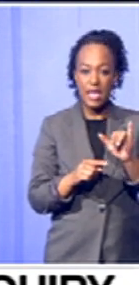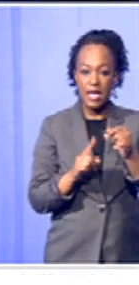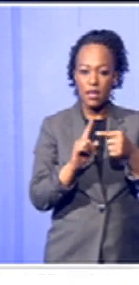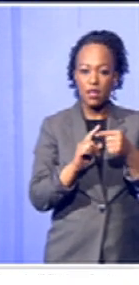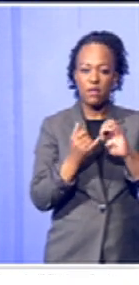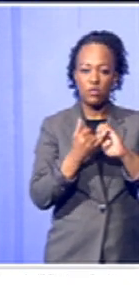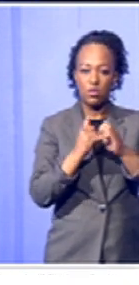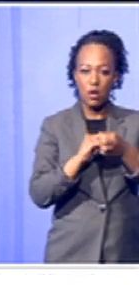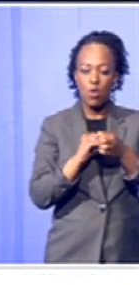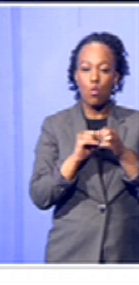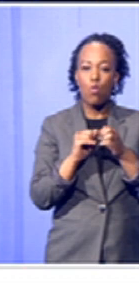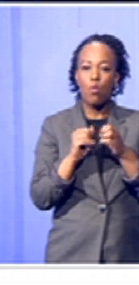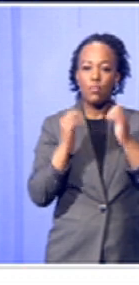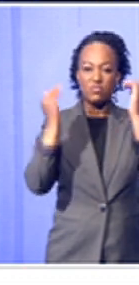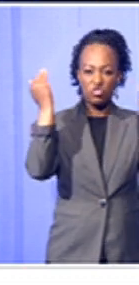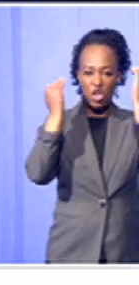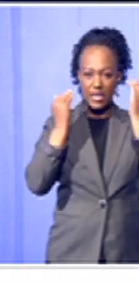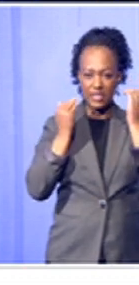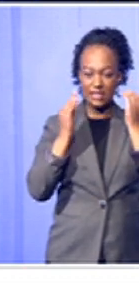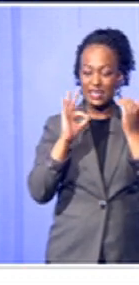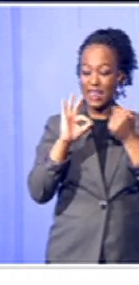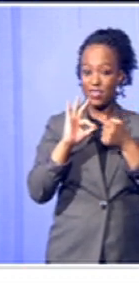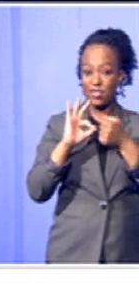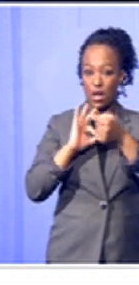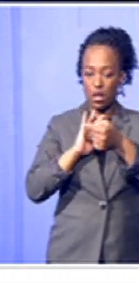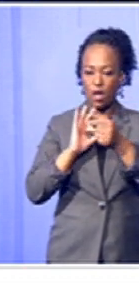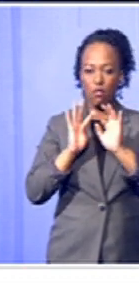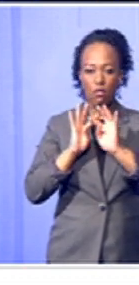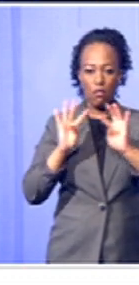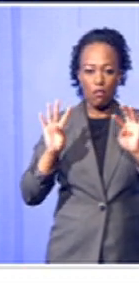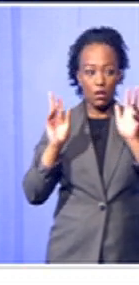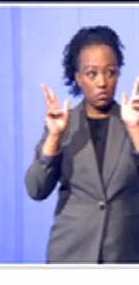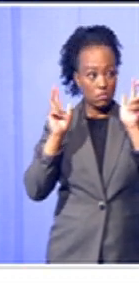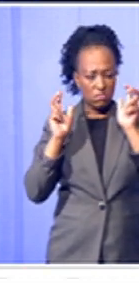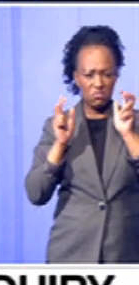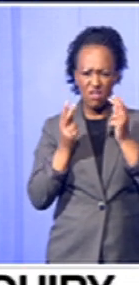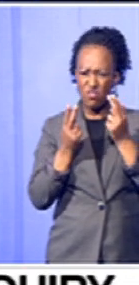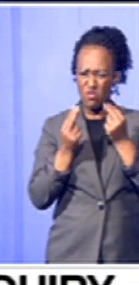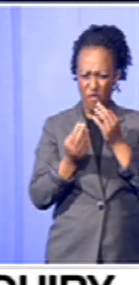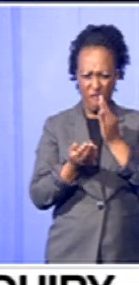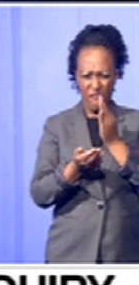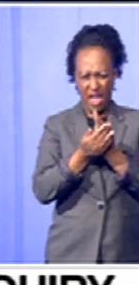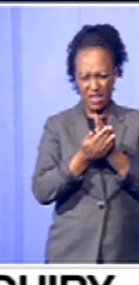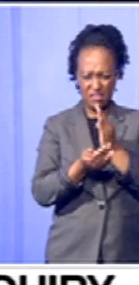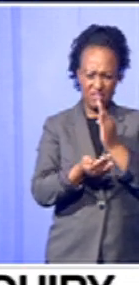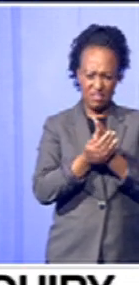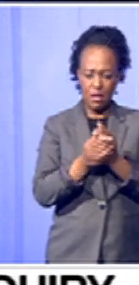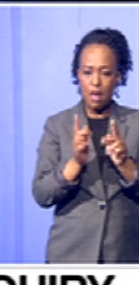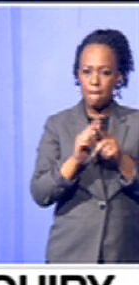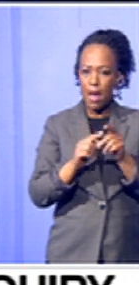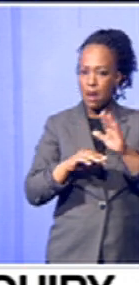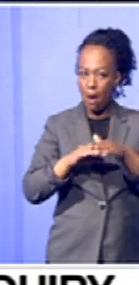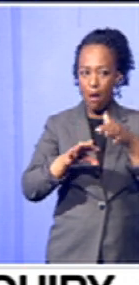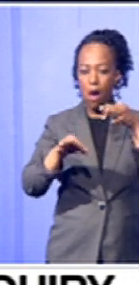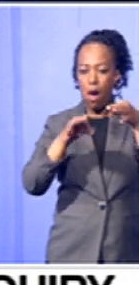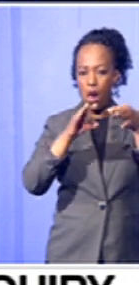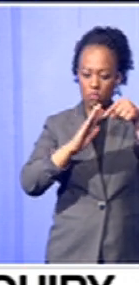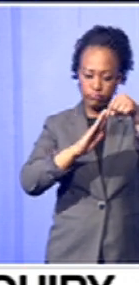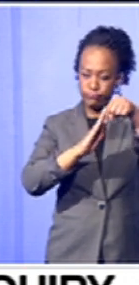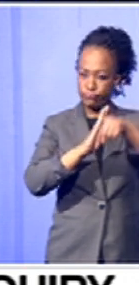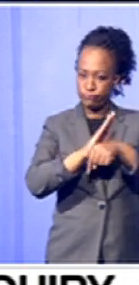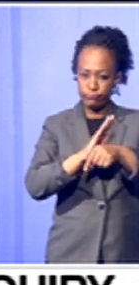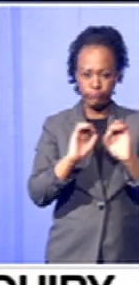panel judges that were sitting on this case to say that there are new facts. However, he didn't elaborate on the